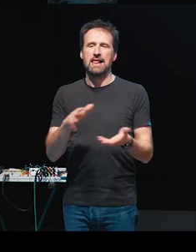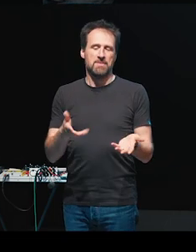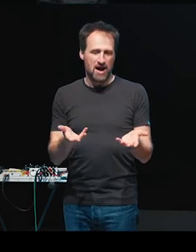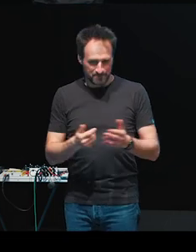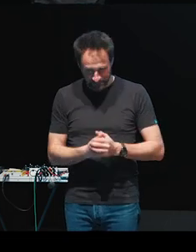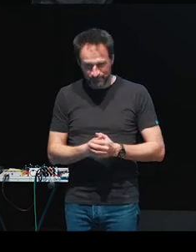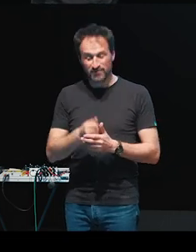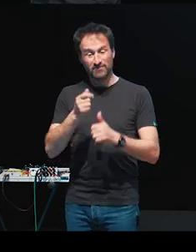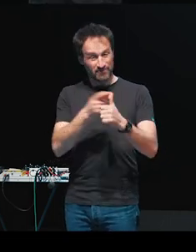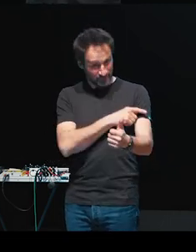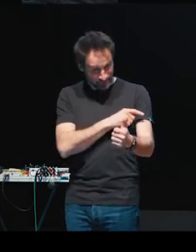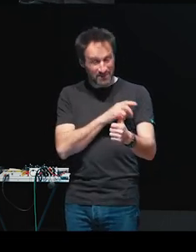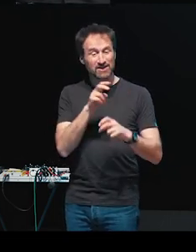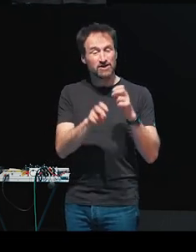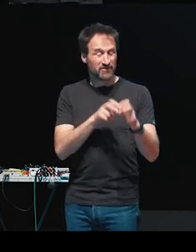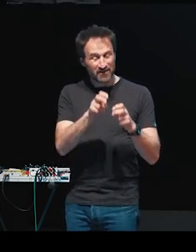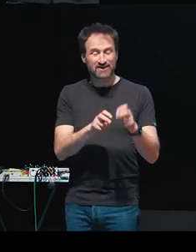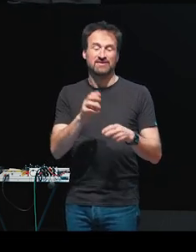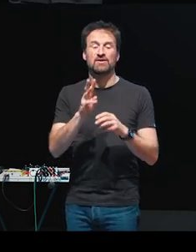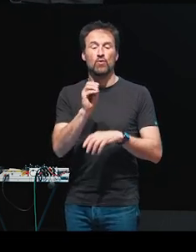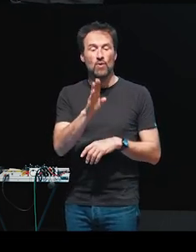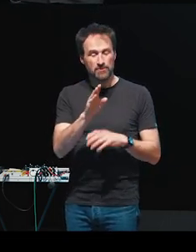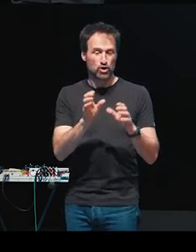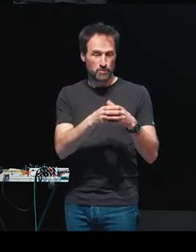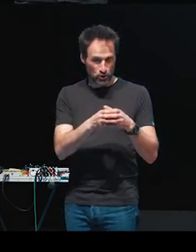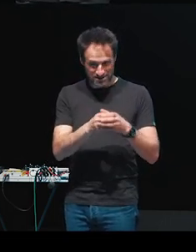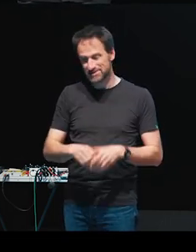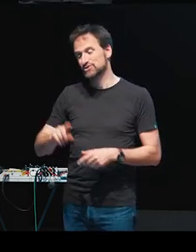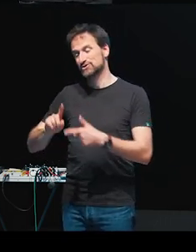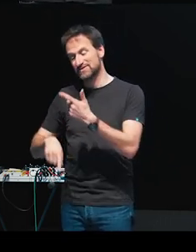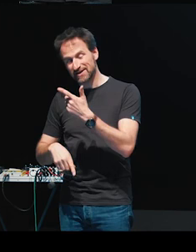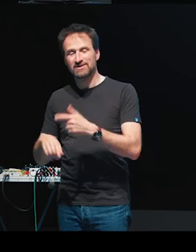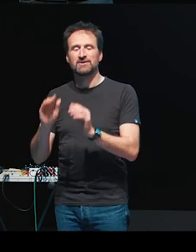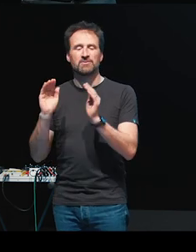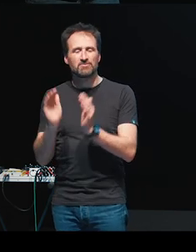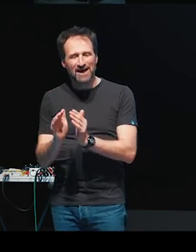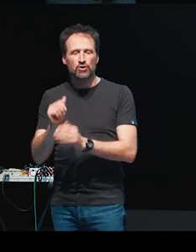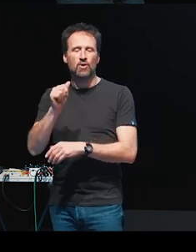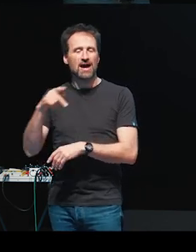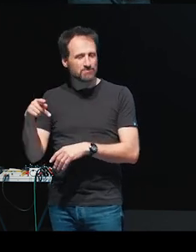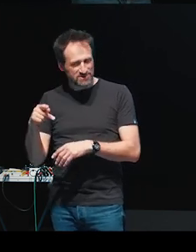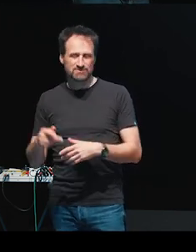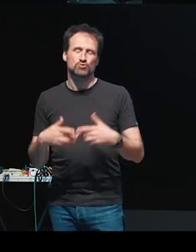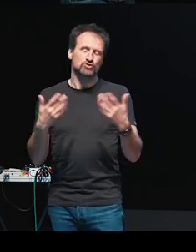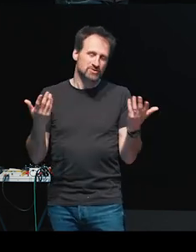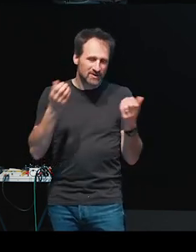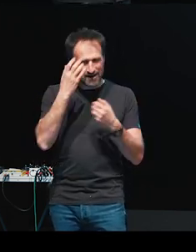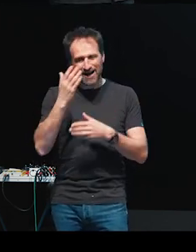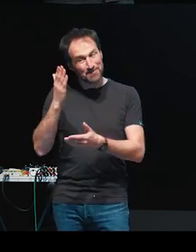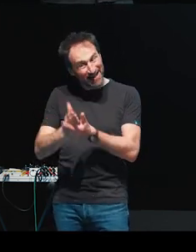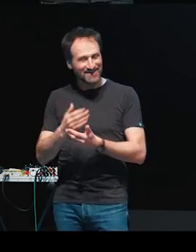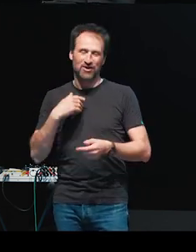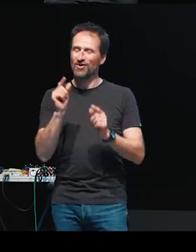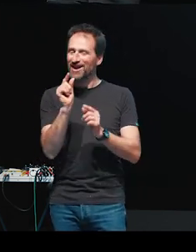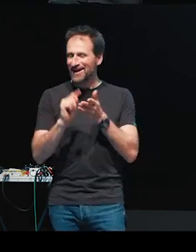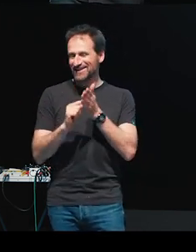using web components. And the second one is about micro apps. And of course, in the end, I have prepared a little demonstration